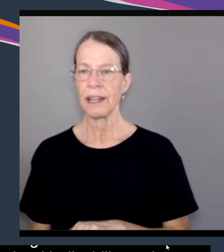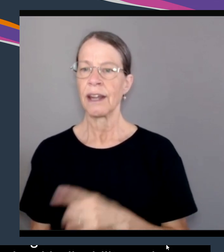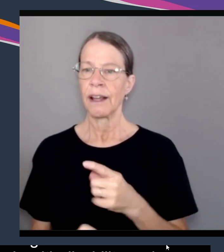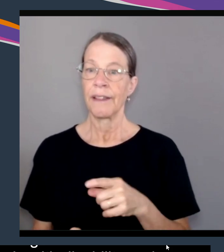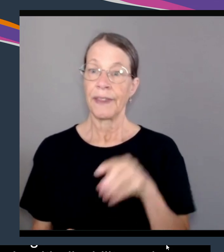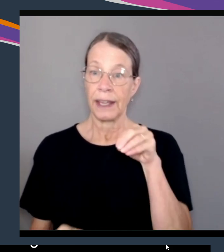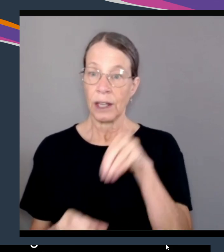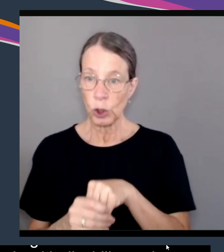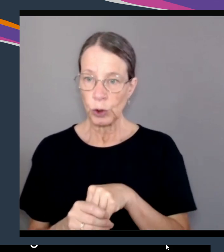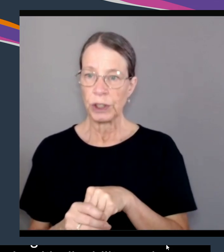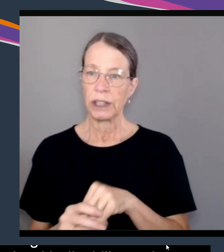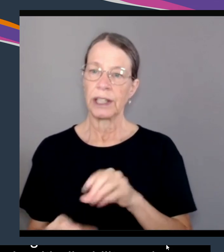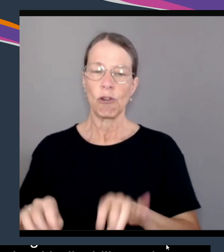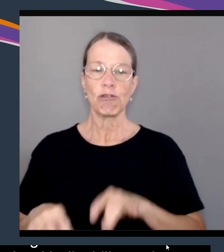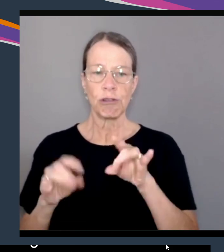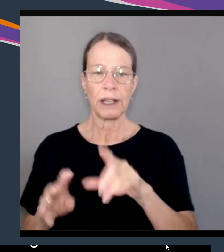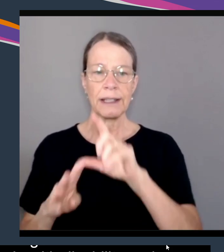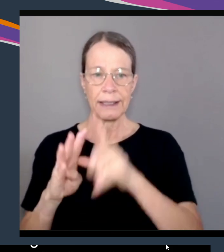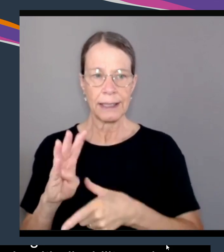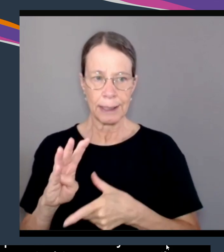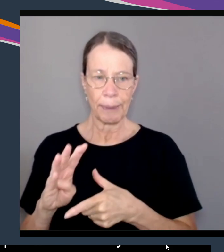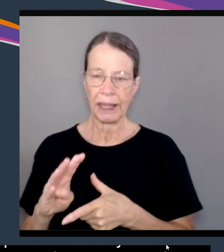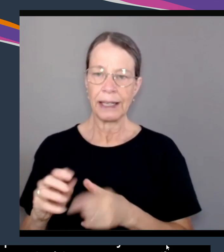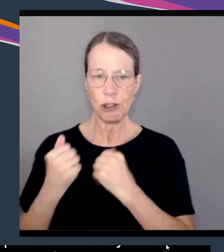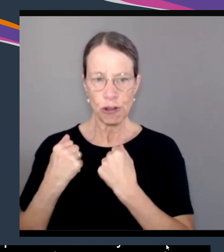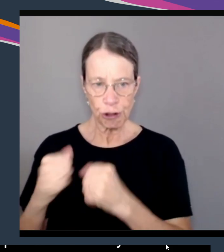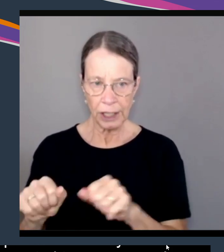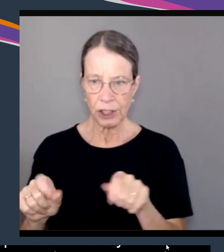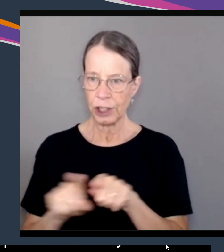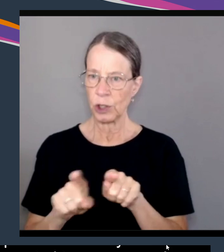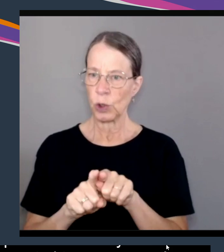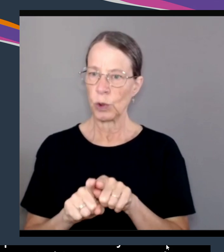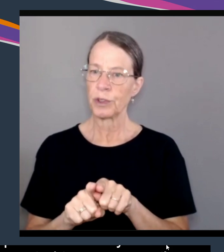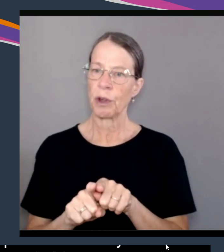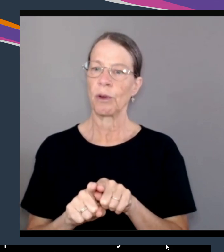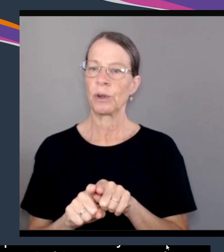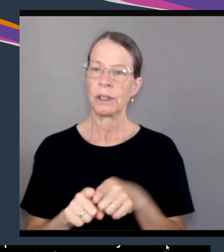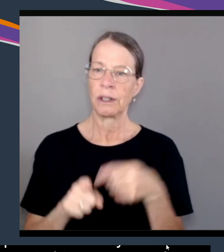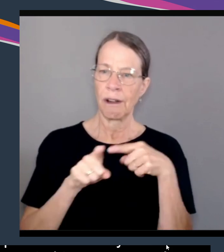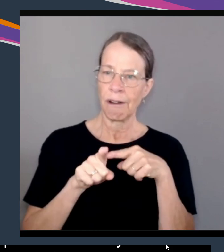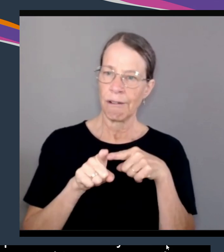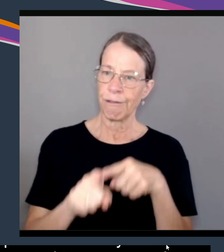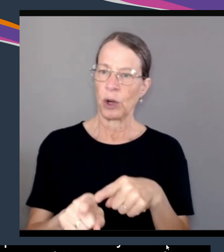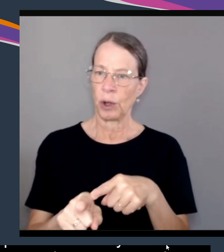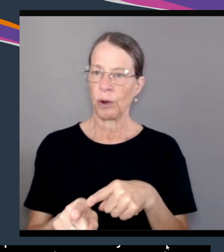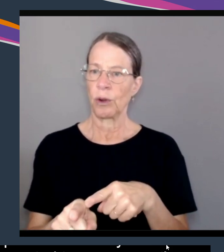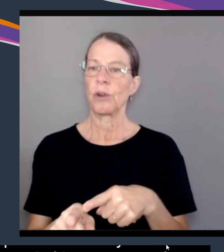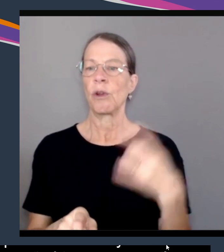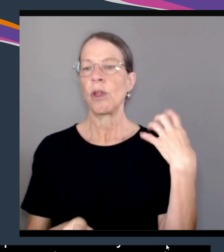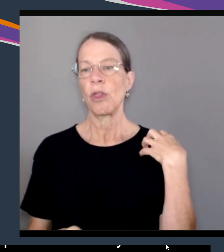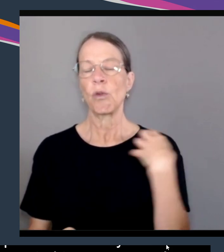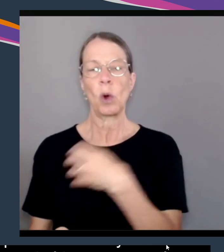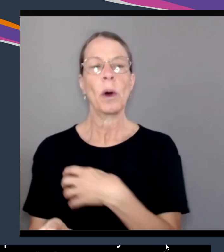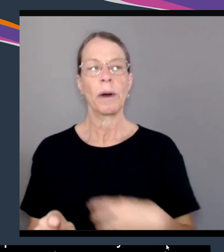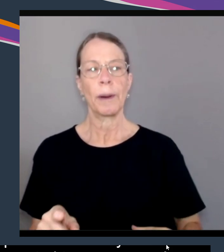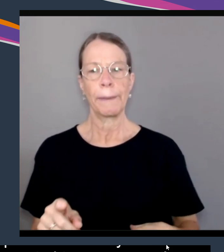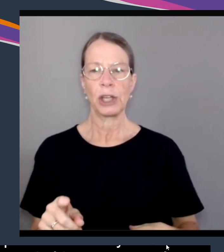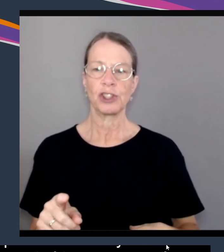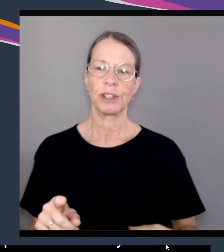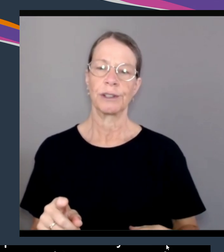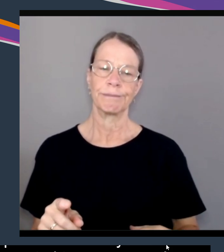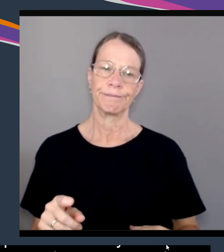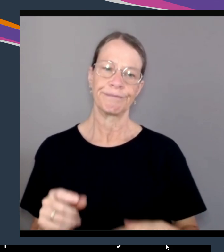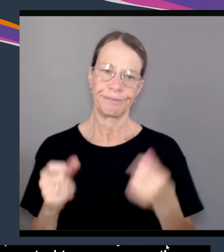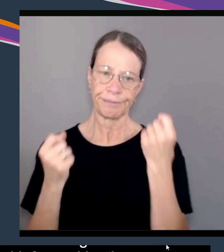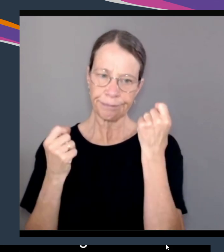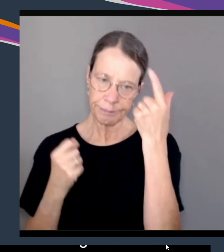and informed by the recommendations that were made by the Disability Royal Commission. We should understand that partnership with